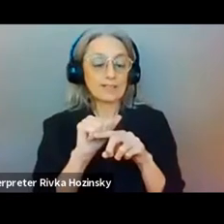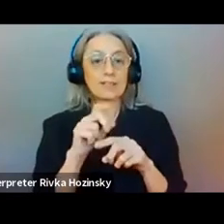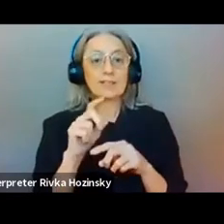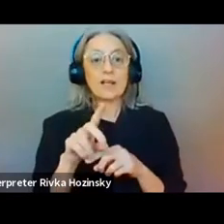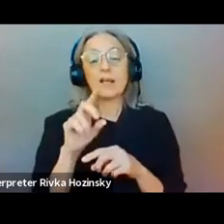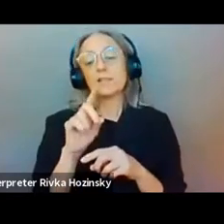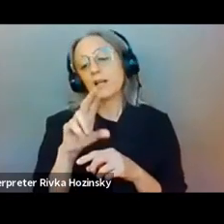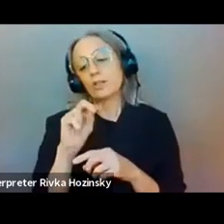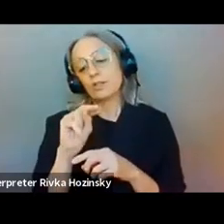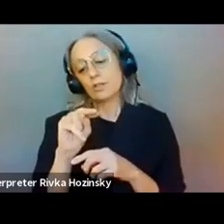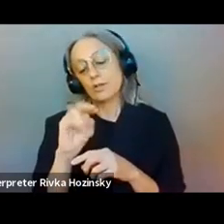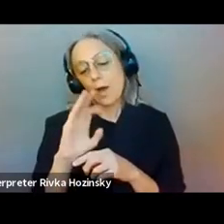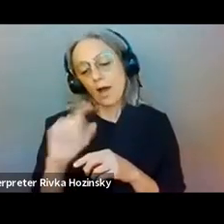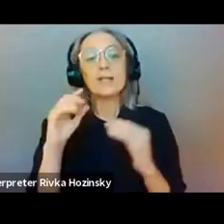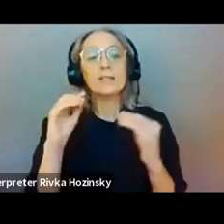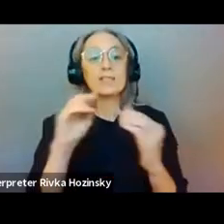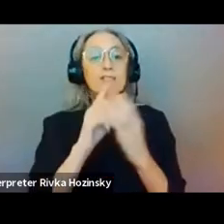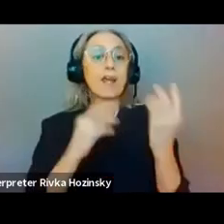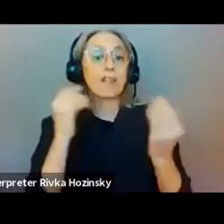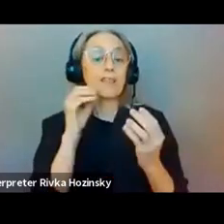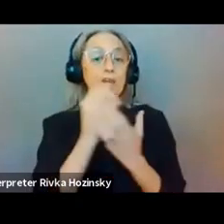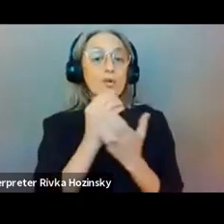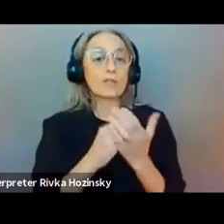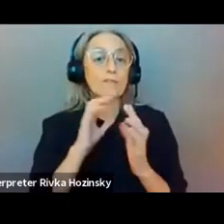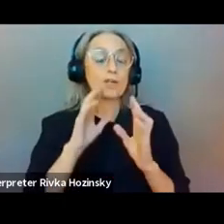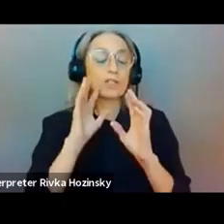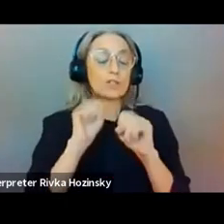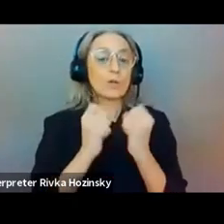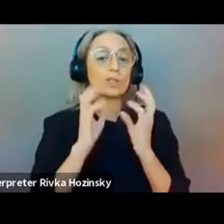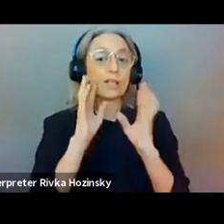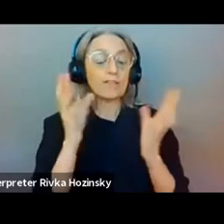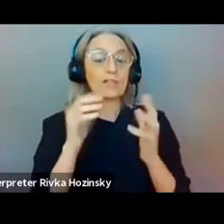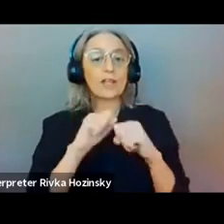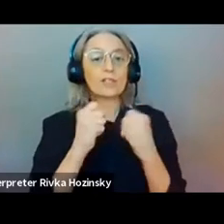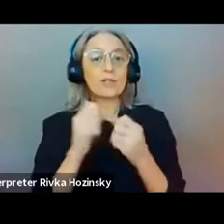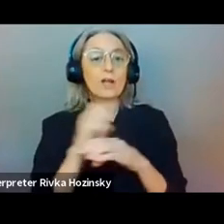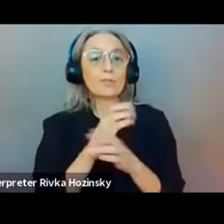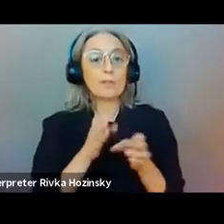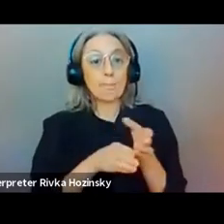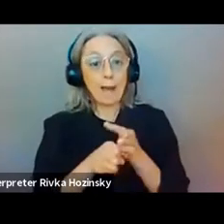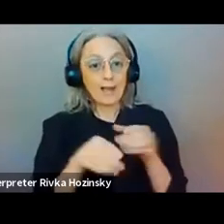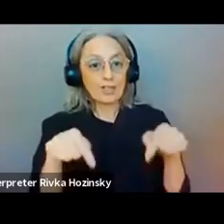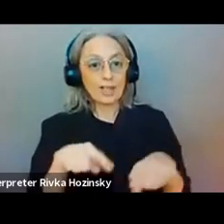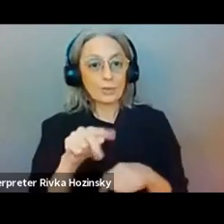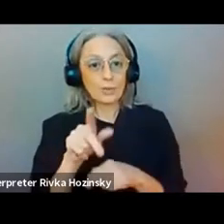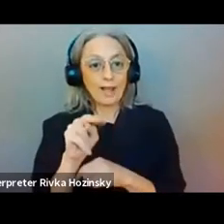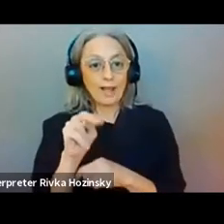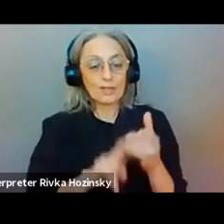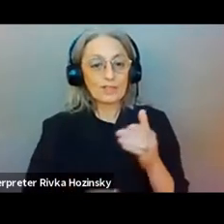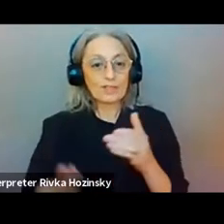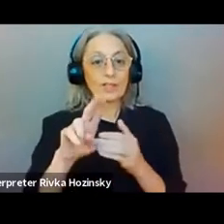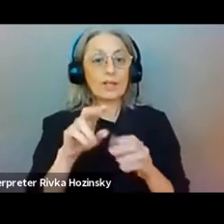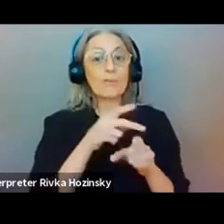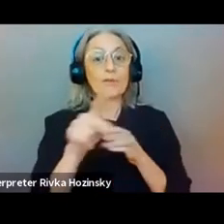Noel teaches design thinking courses for the Social Innovation and Social Entrepreneurship minor at Tulane. In her professional practice,